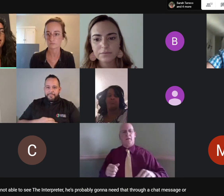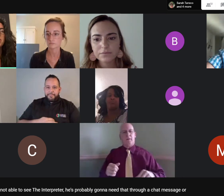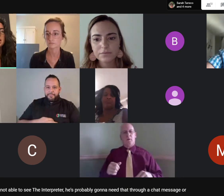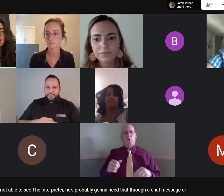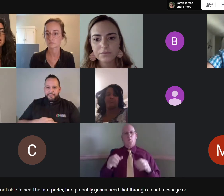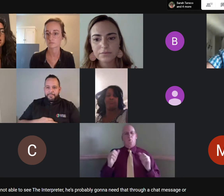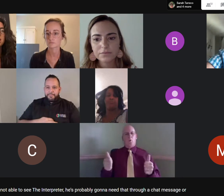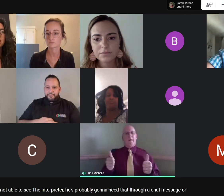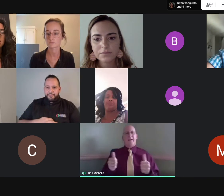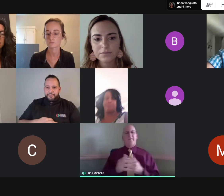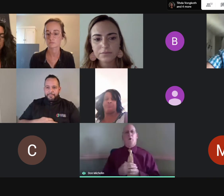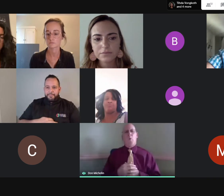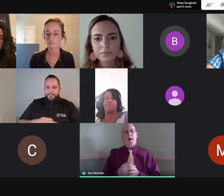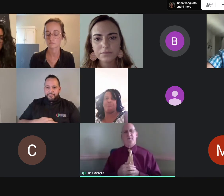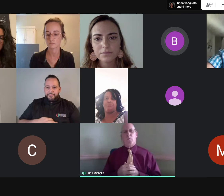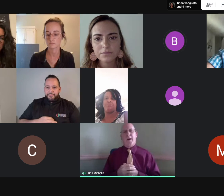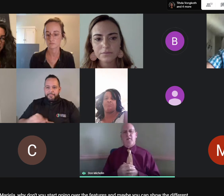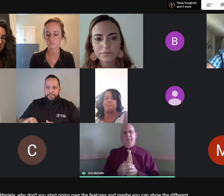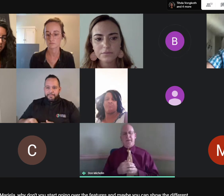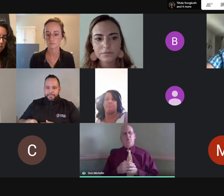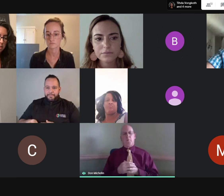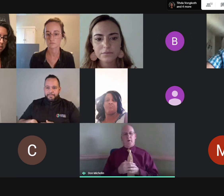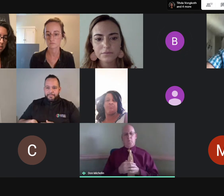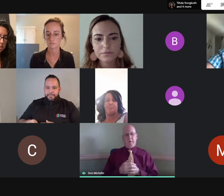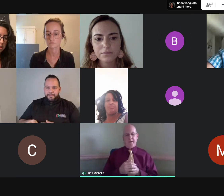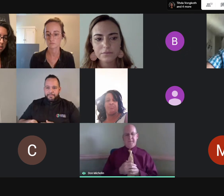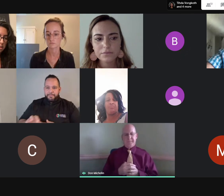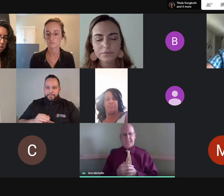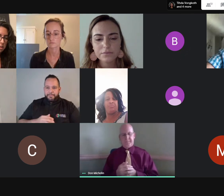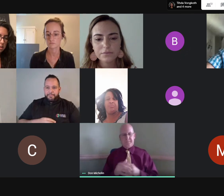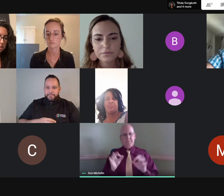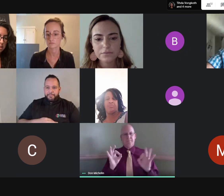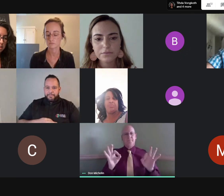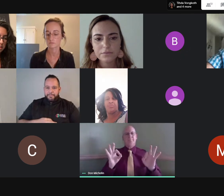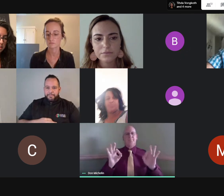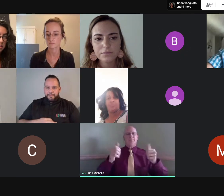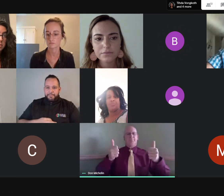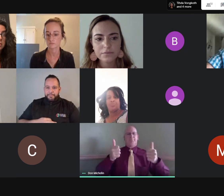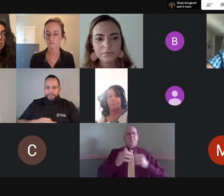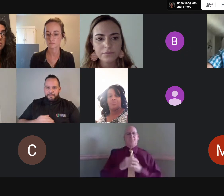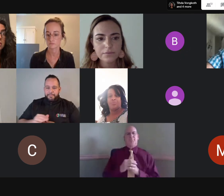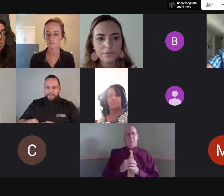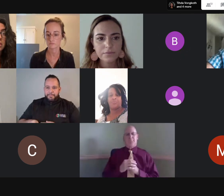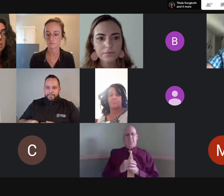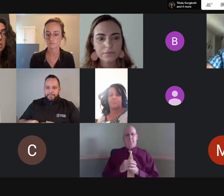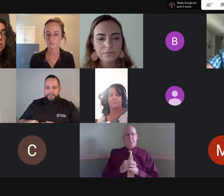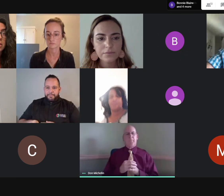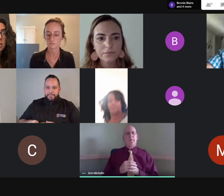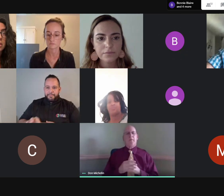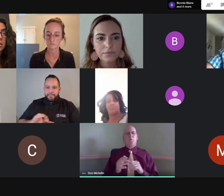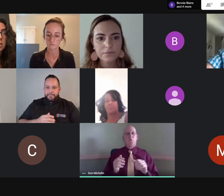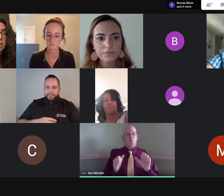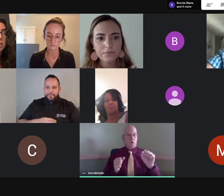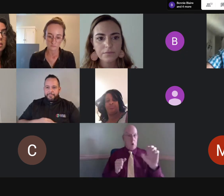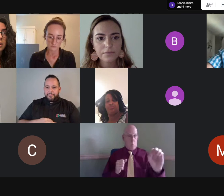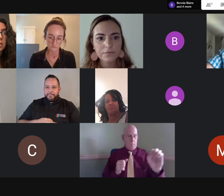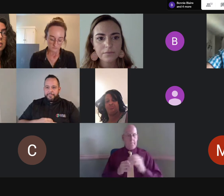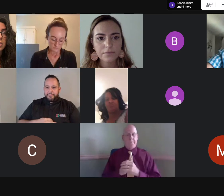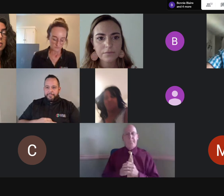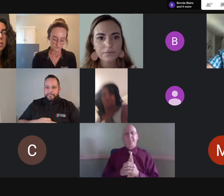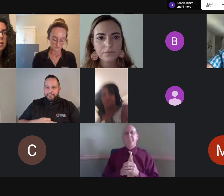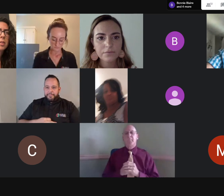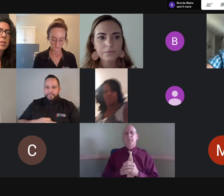type about this. We're ready to go. One is pinned the interpreter. We're ready. All right, cool. So